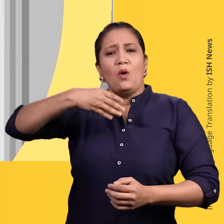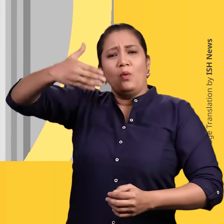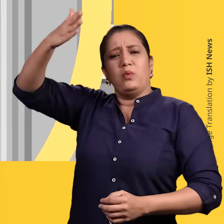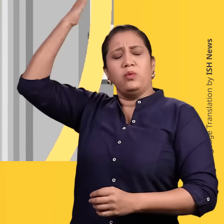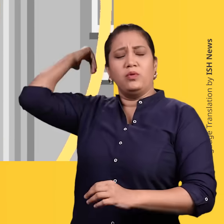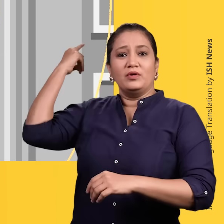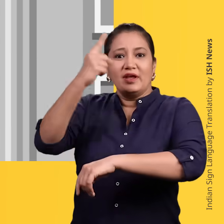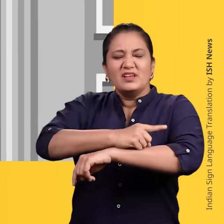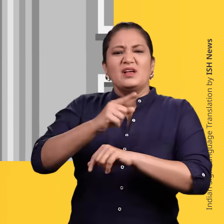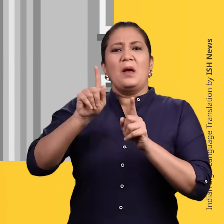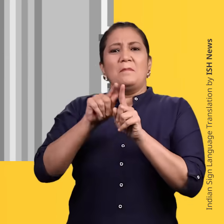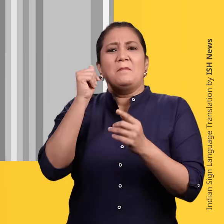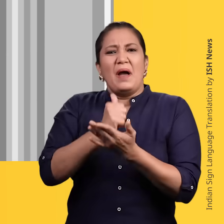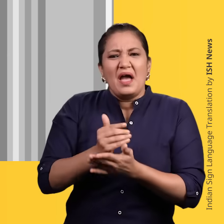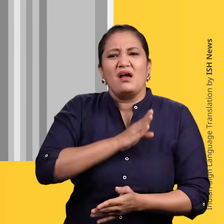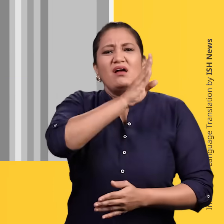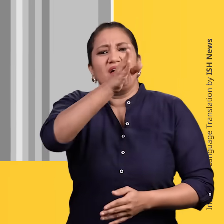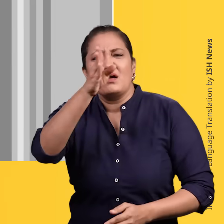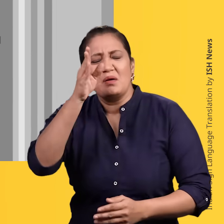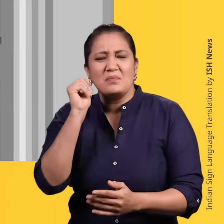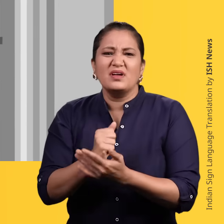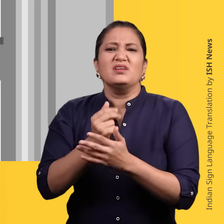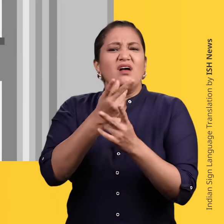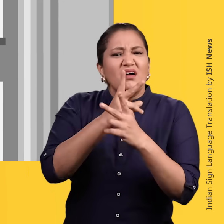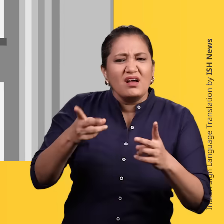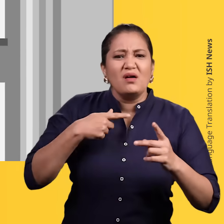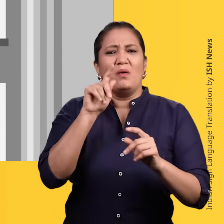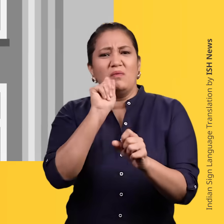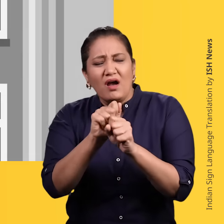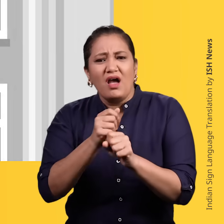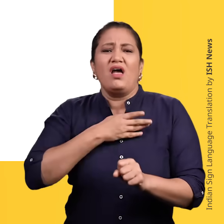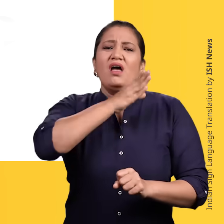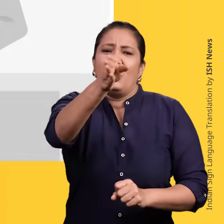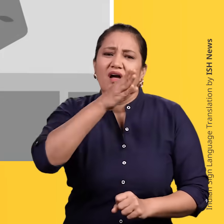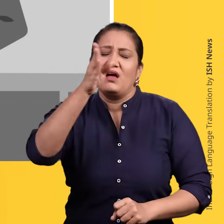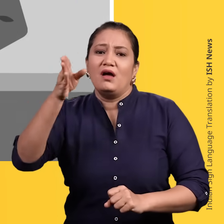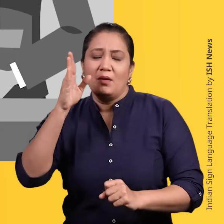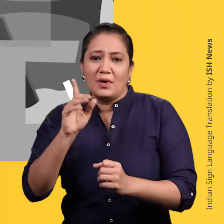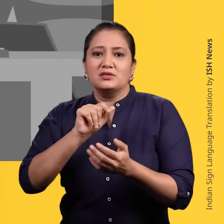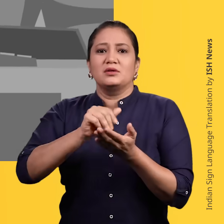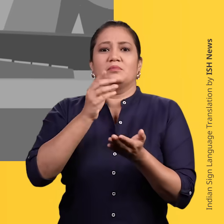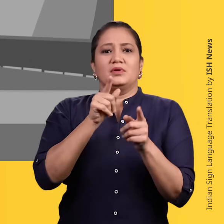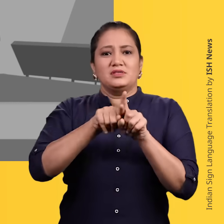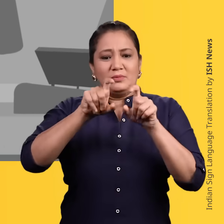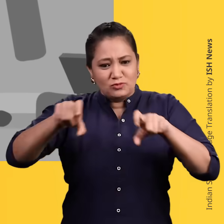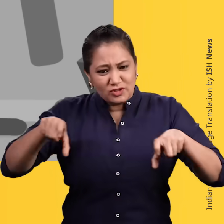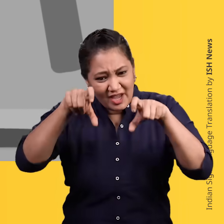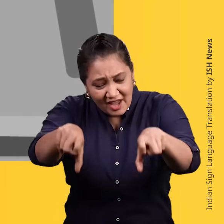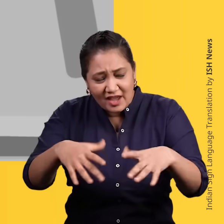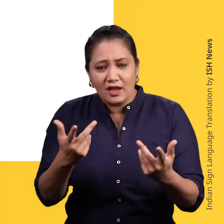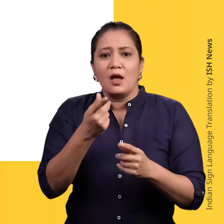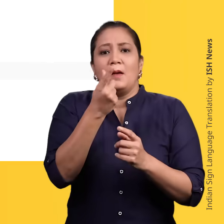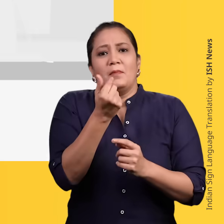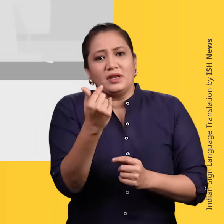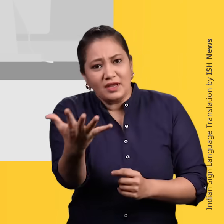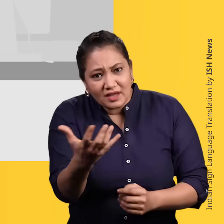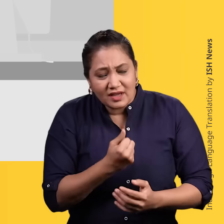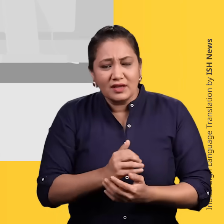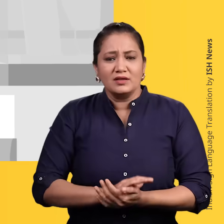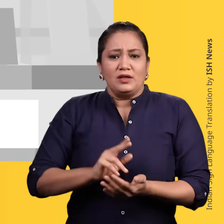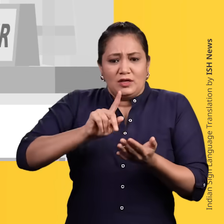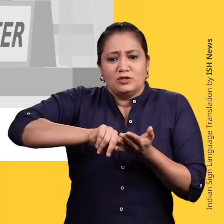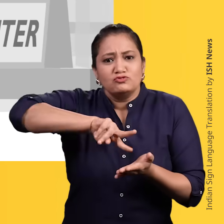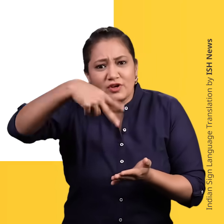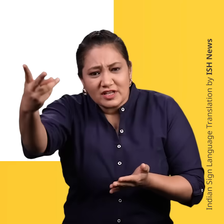In olden days, one had to visit a bank to perform all banking transactions like depositing the check,